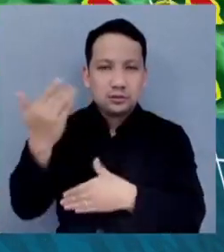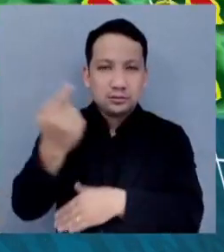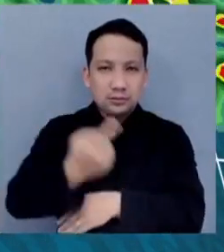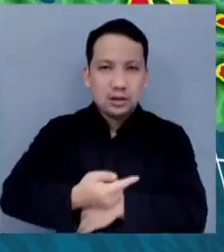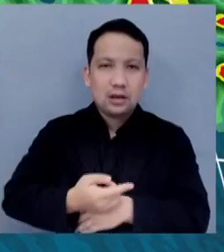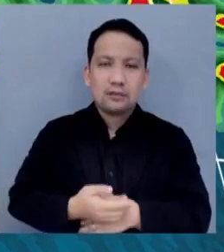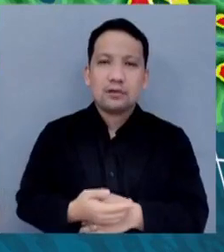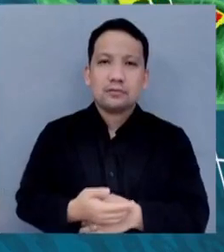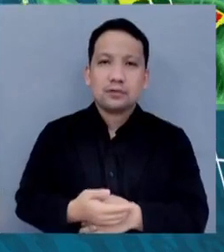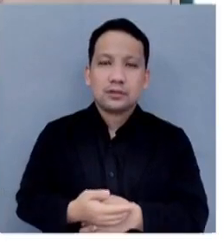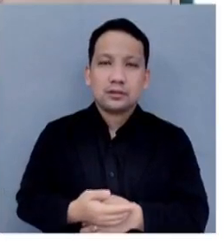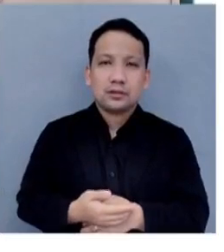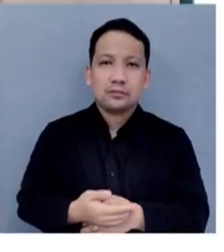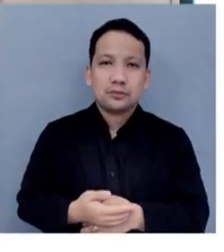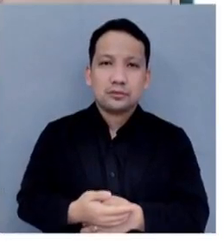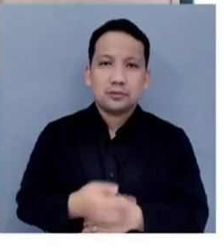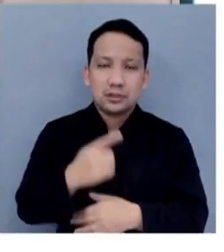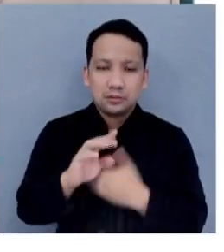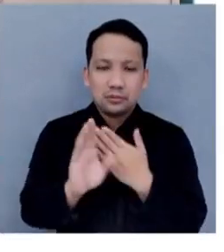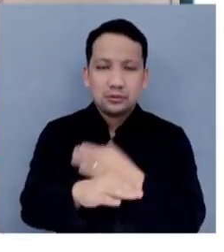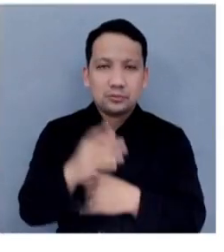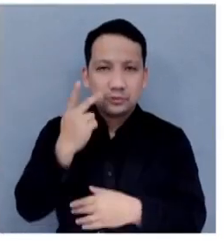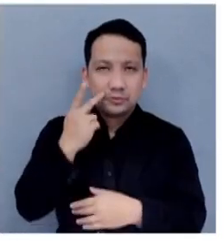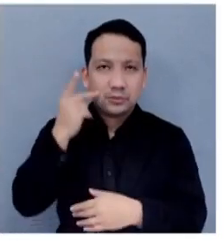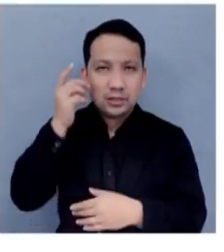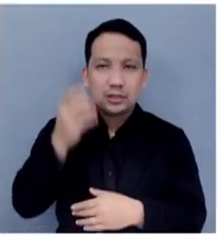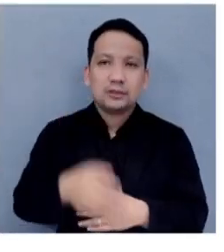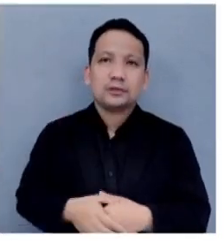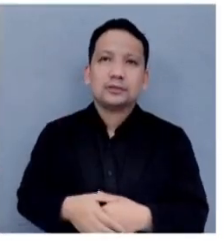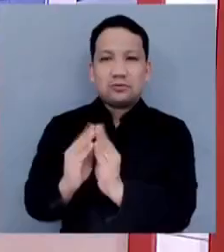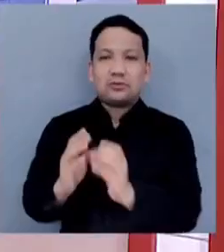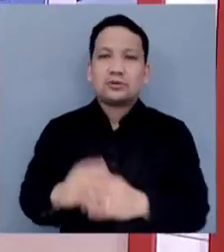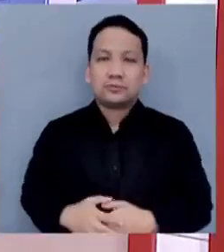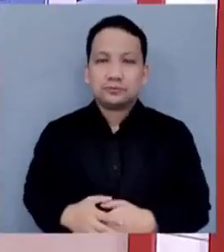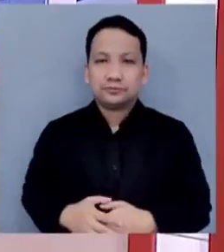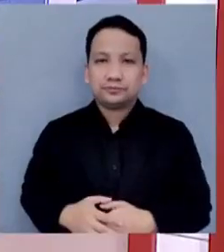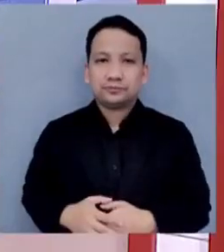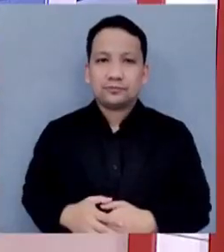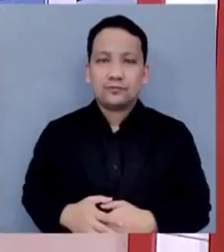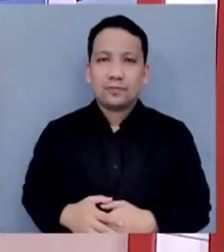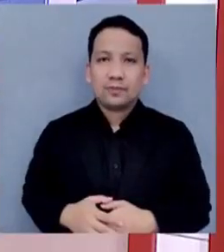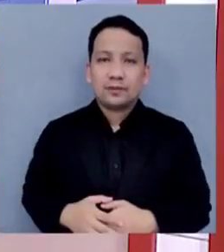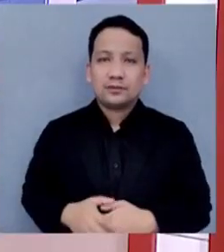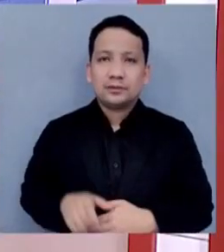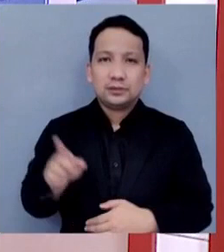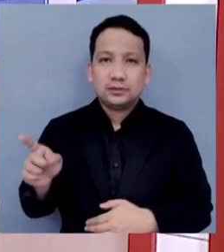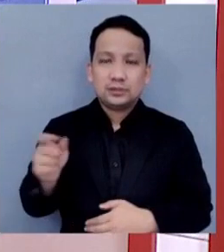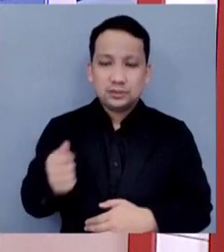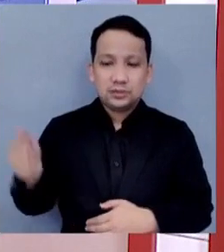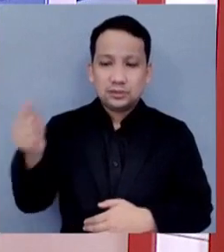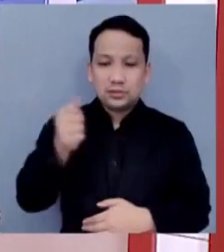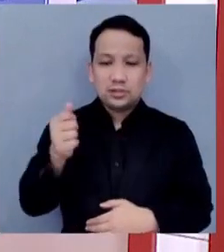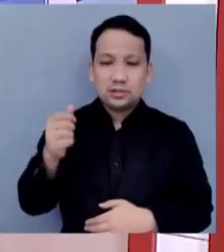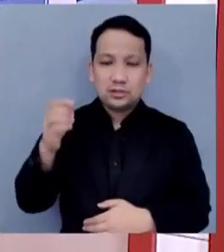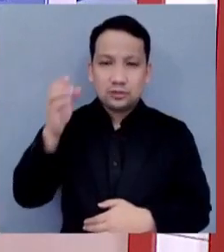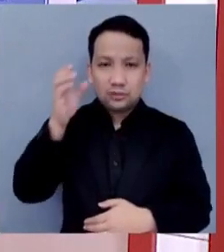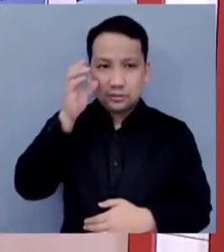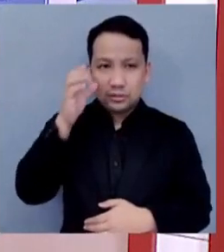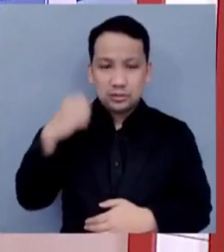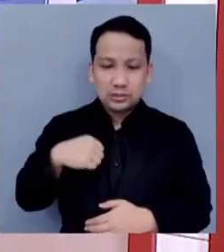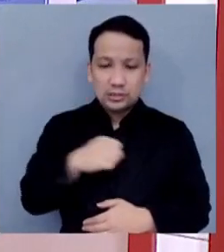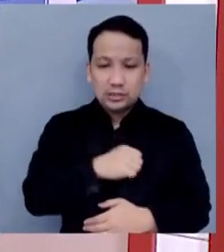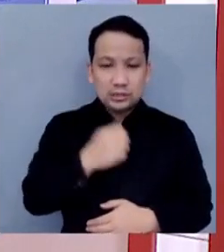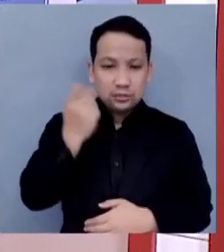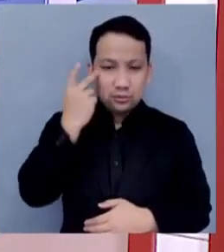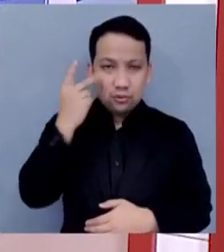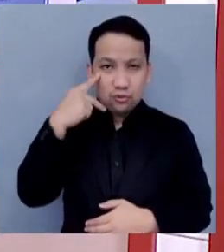That's the latest on the weather. Back to you, Carmina. Thanks a lot, Ariel Rojas there. Senate Minority Leader Coco Pimentel also questioning how the House